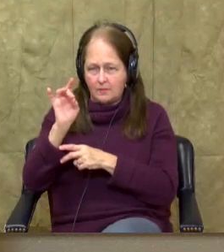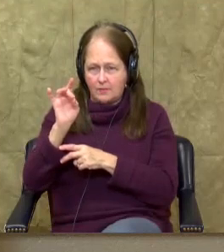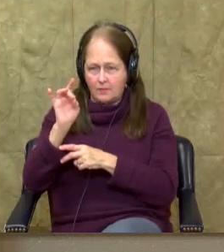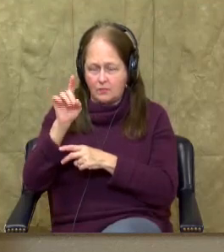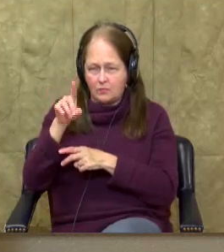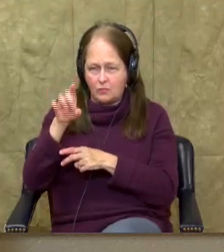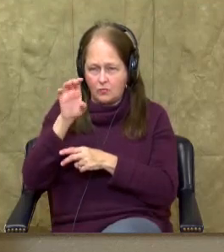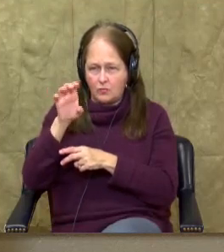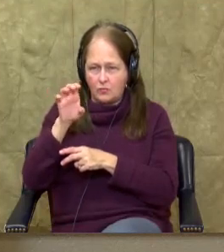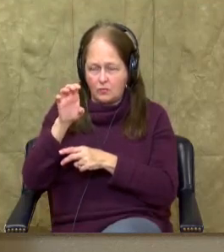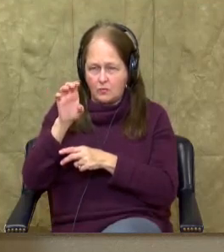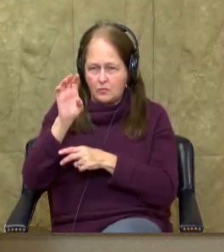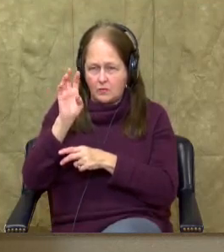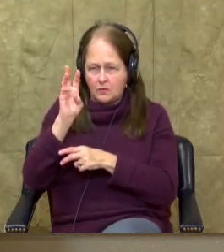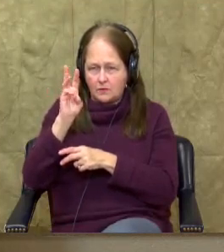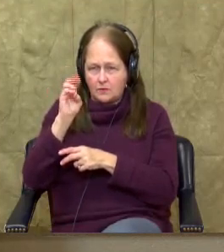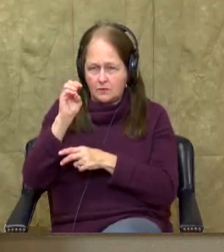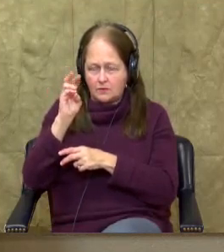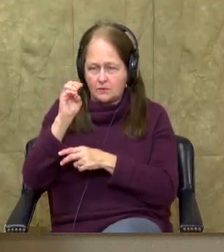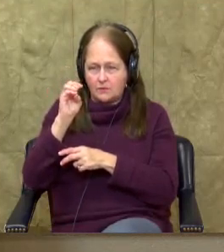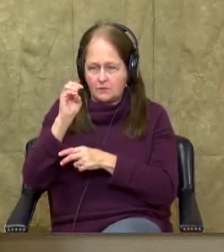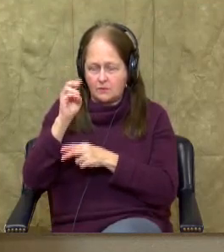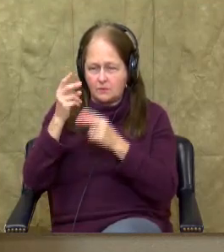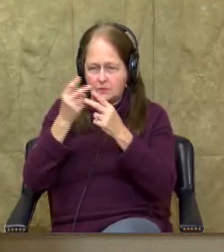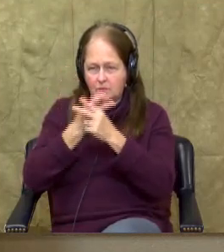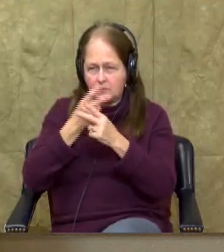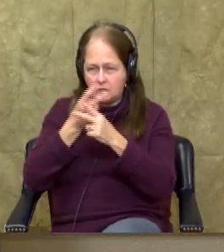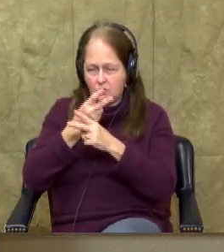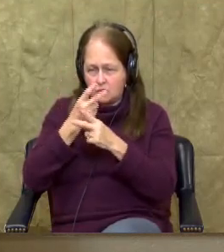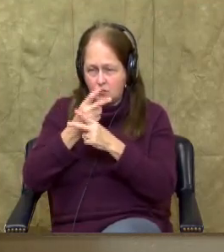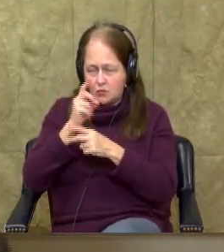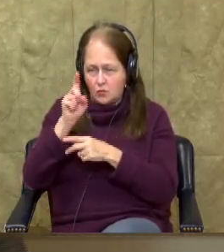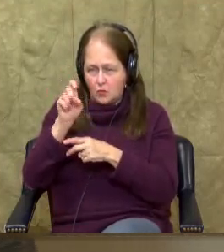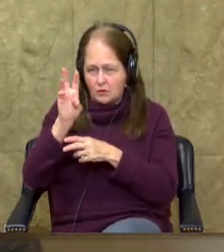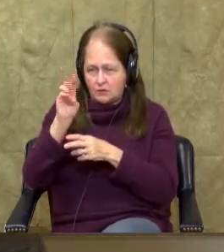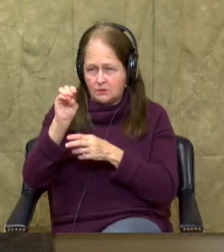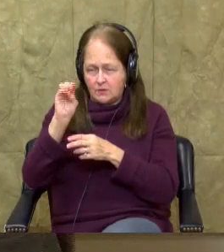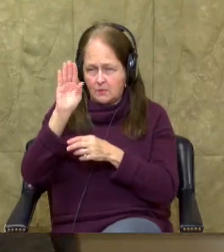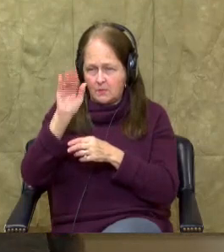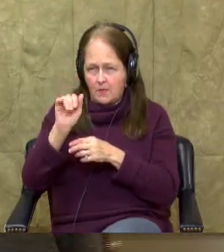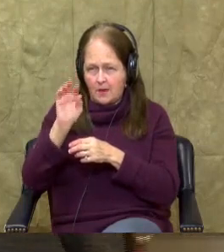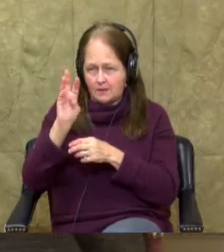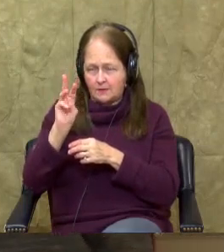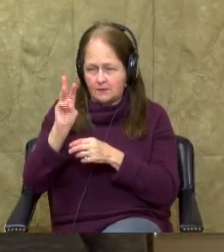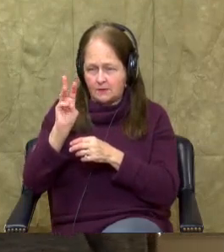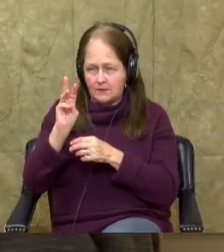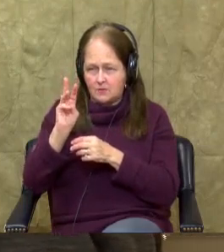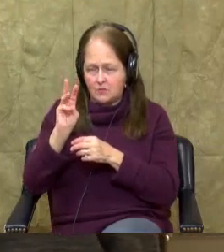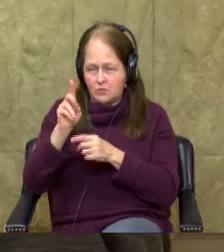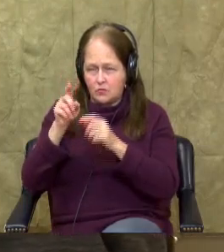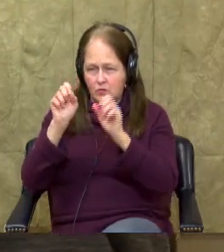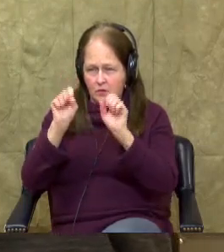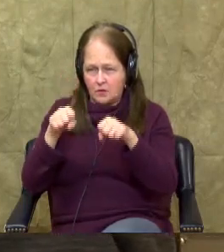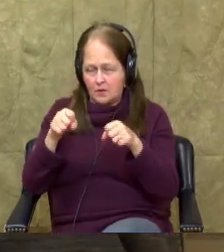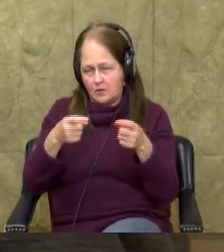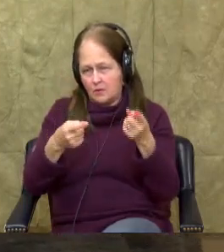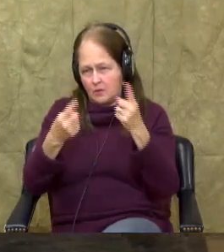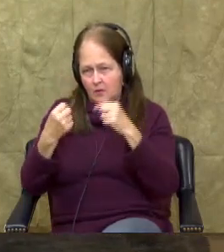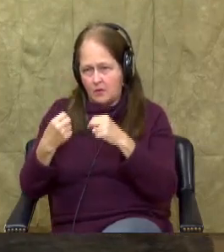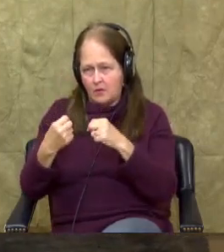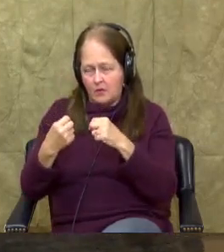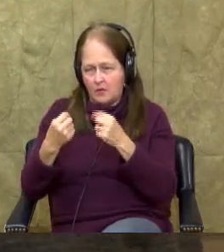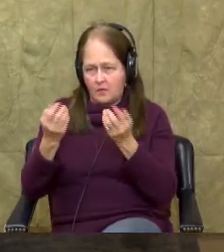is 160. And then you're going to multiply 160 by 16. So you can come over